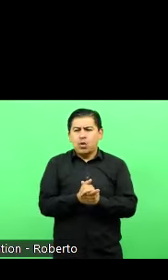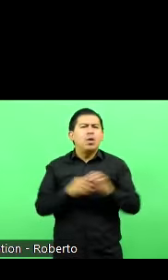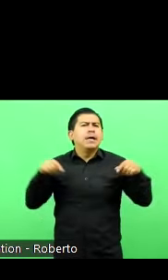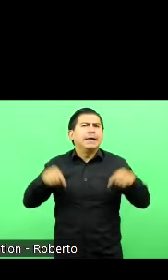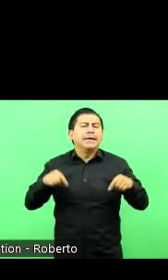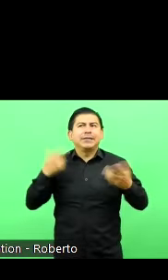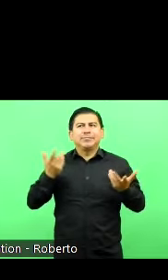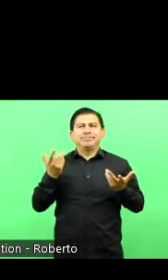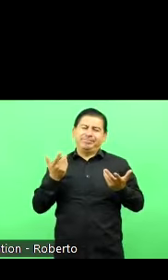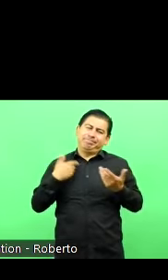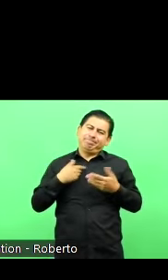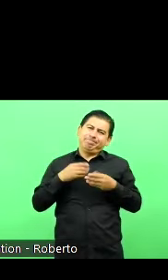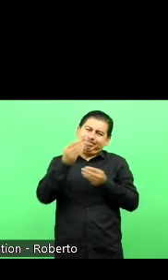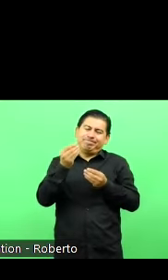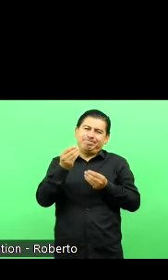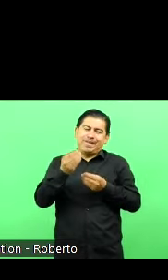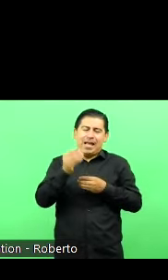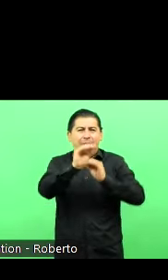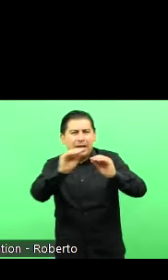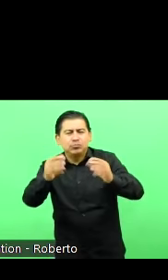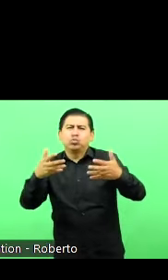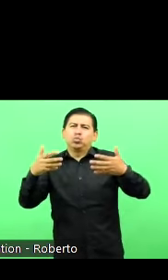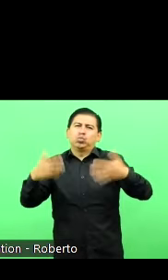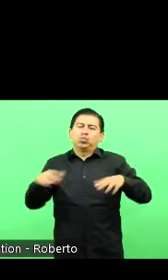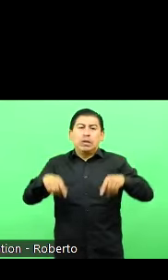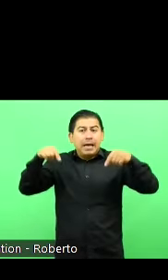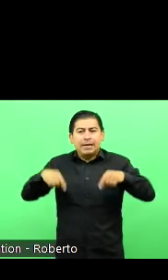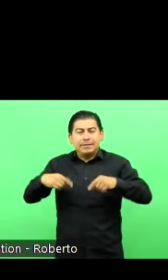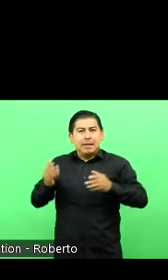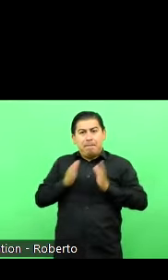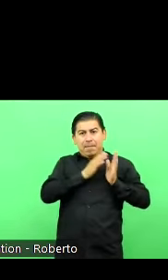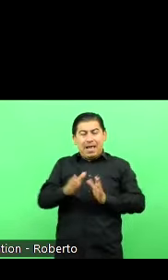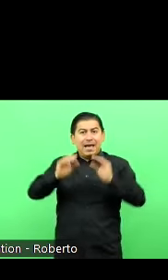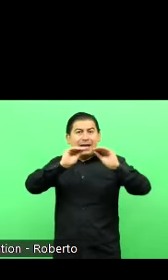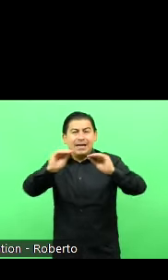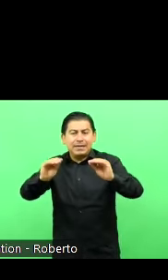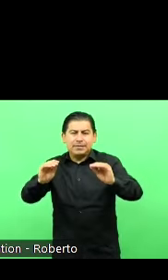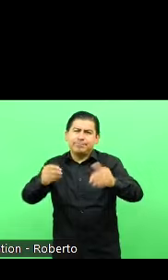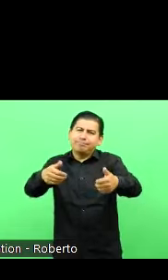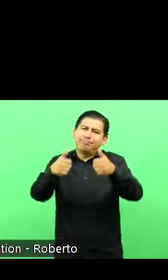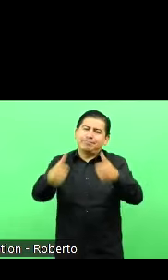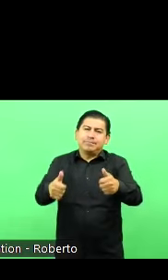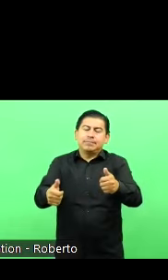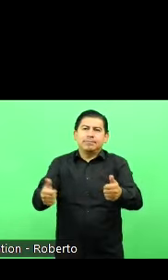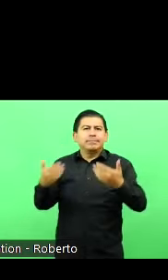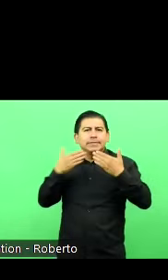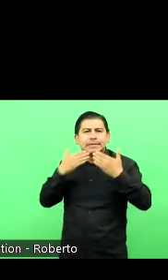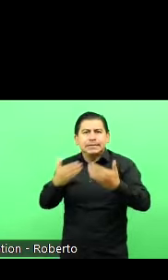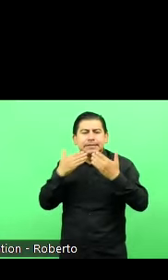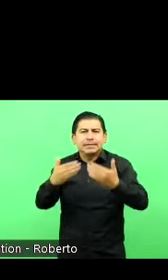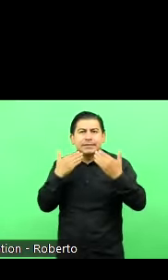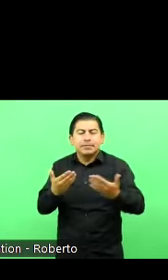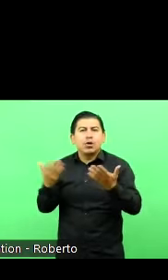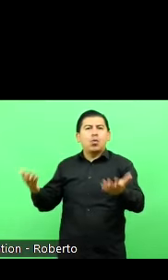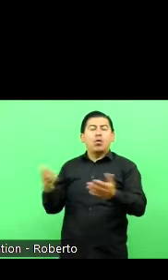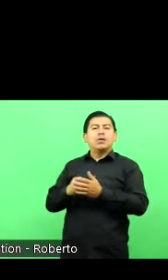the contribution and partnership of the government of China to the UN Fund for South-South Cooperation. We at UNOSSC